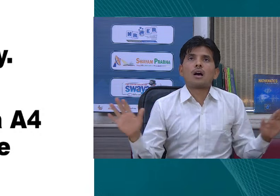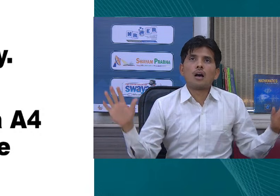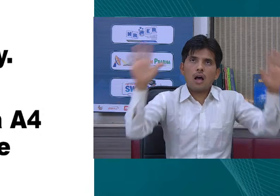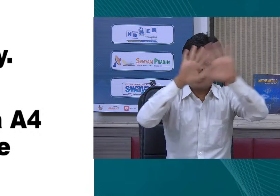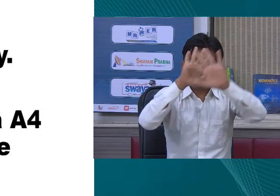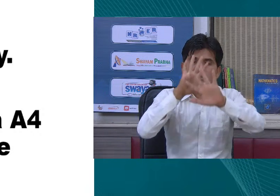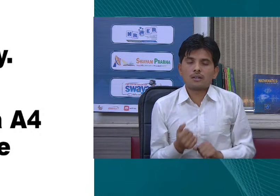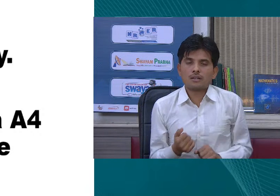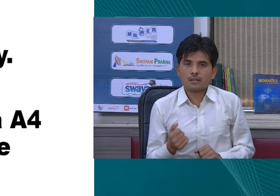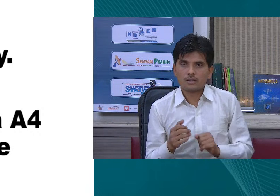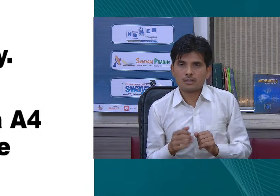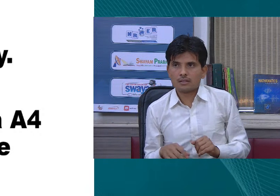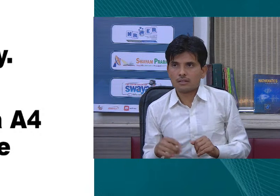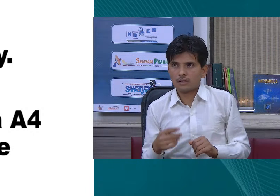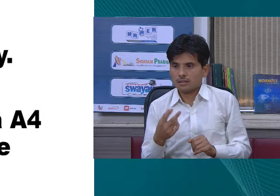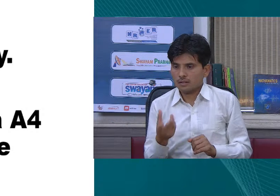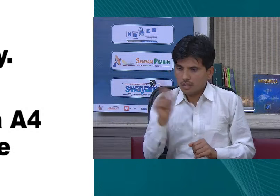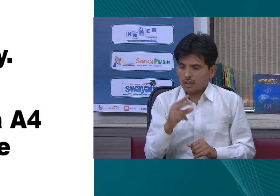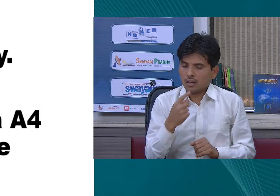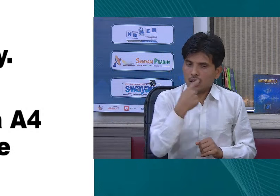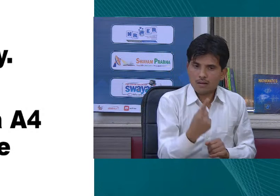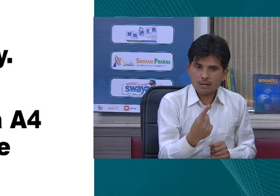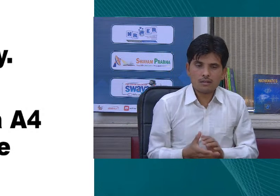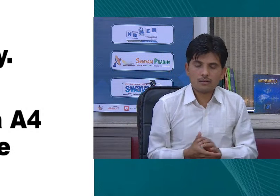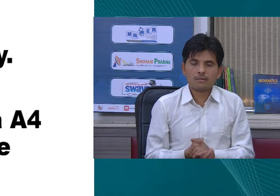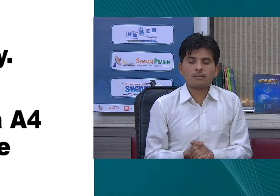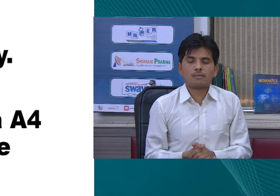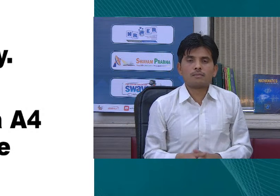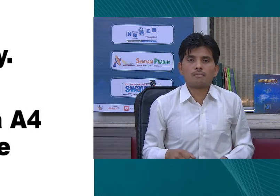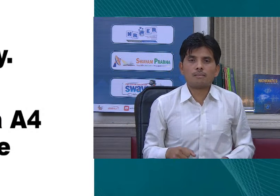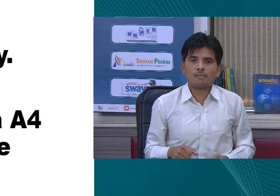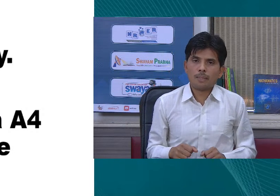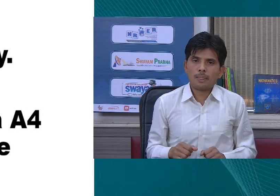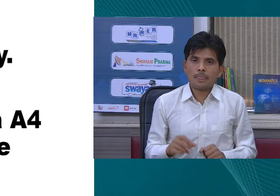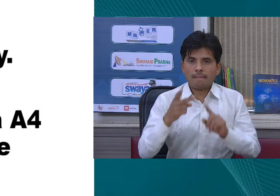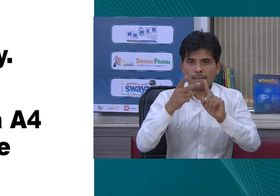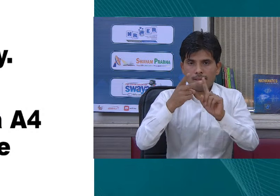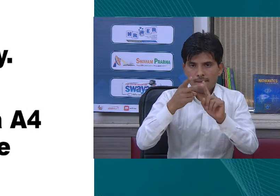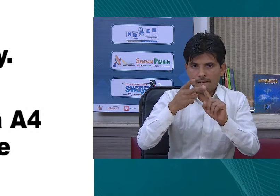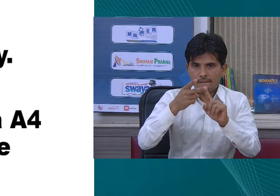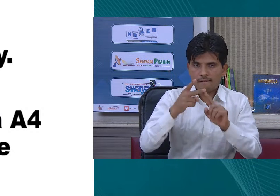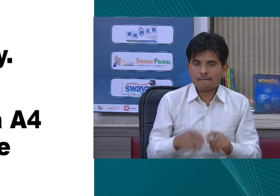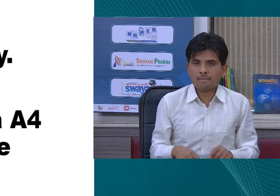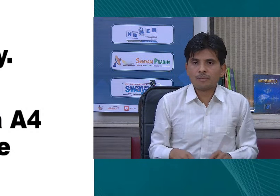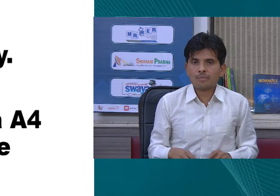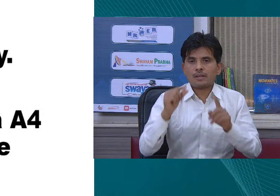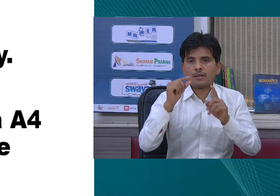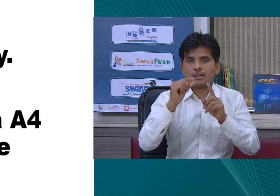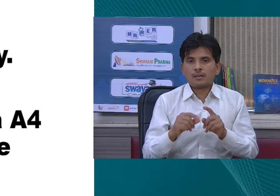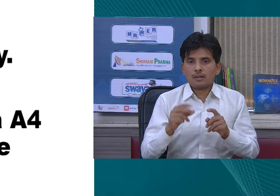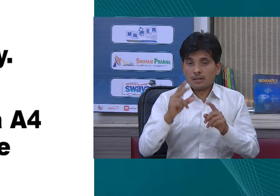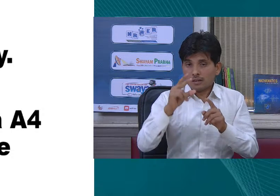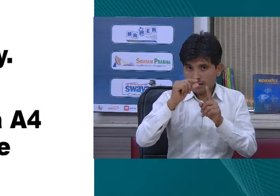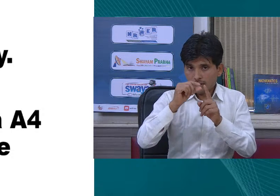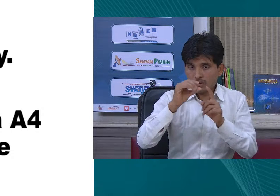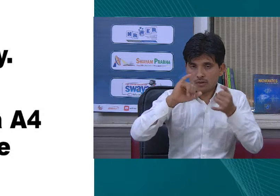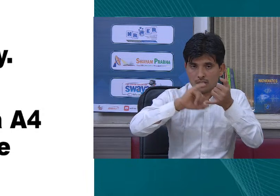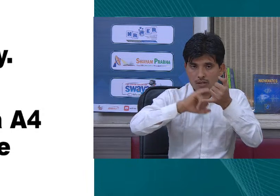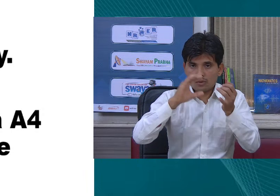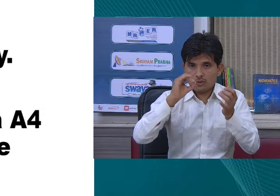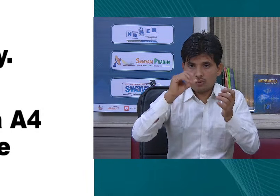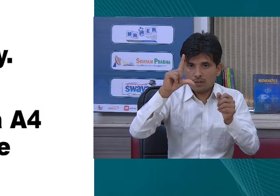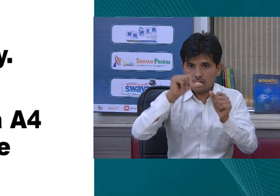stars, So I already mentioned in the previous slide. The second would be, why don't they draw the solar system